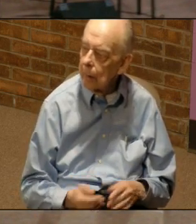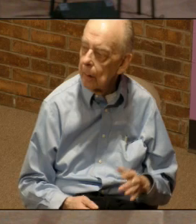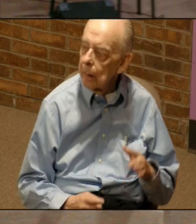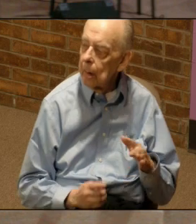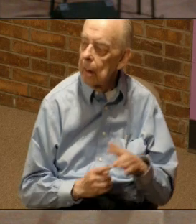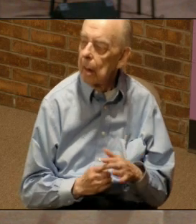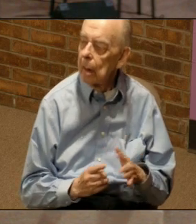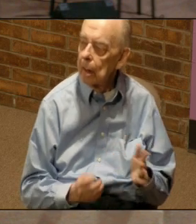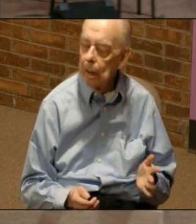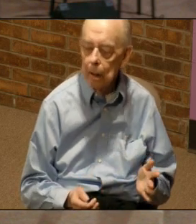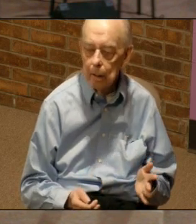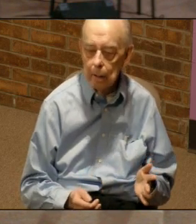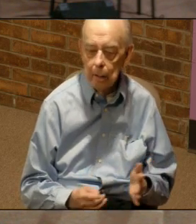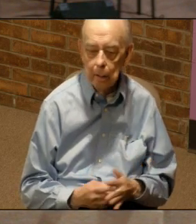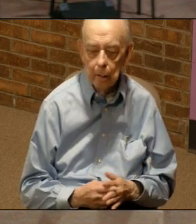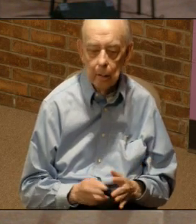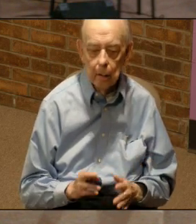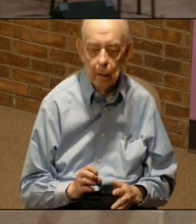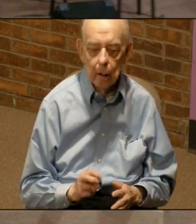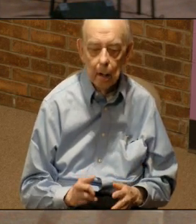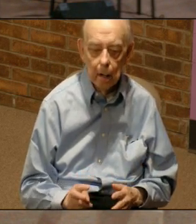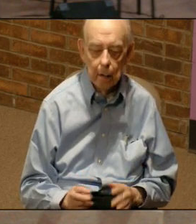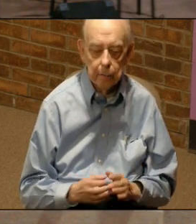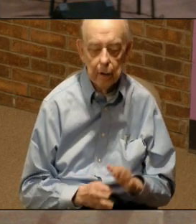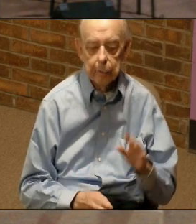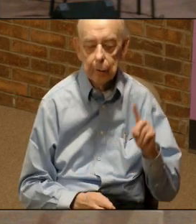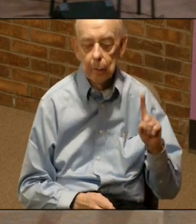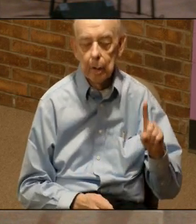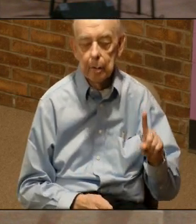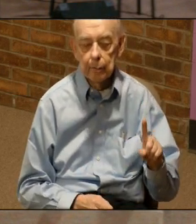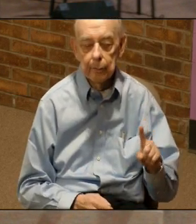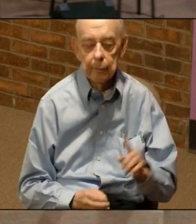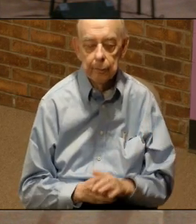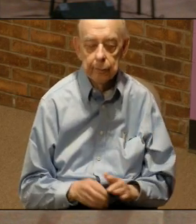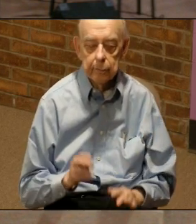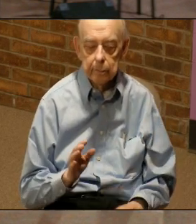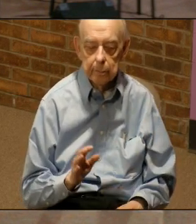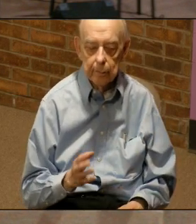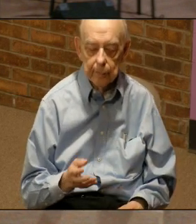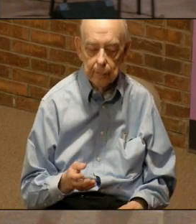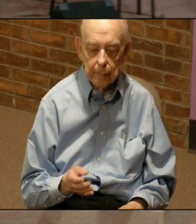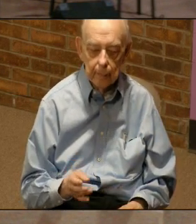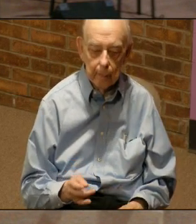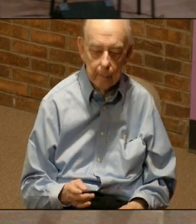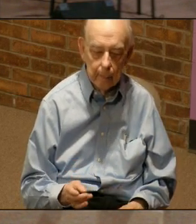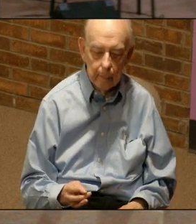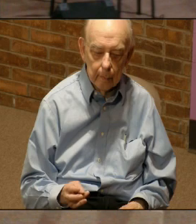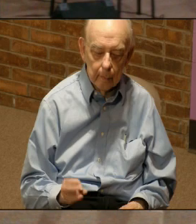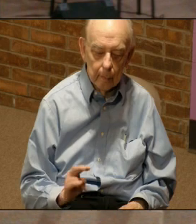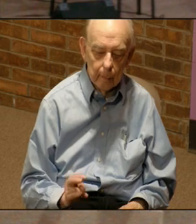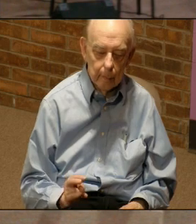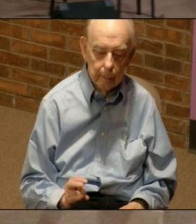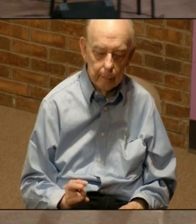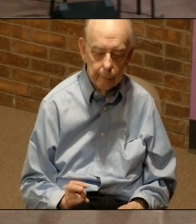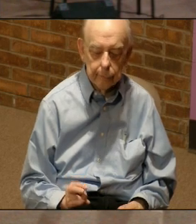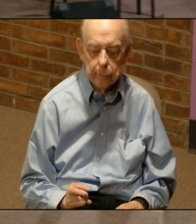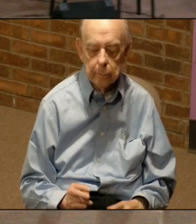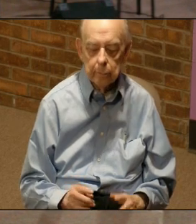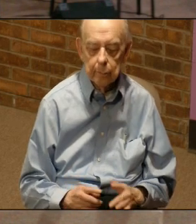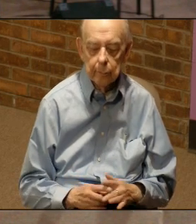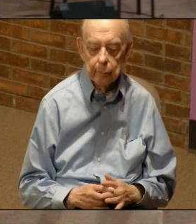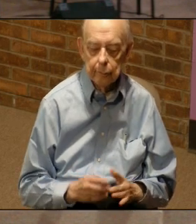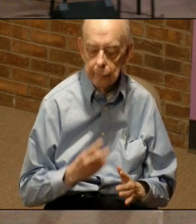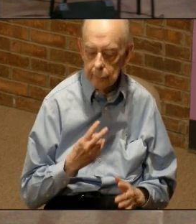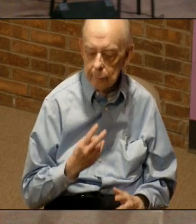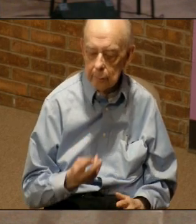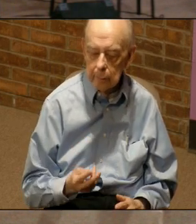appearance. It starts in Revelation chapter 1 in verse number 17. When you begin to look